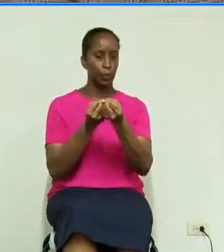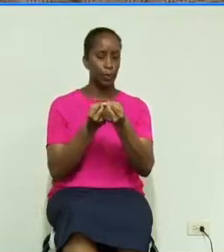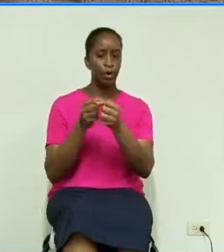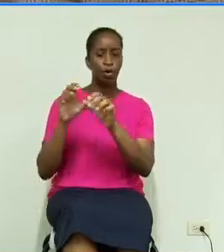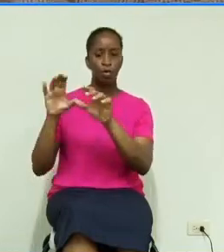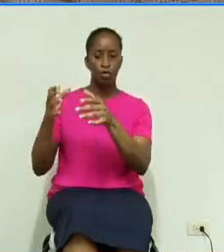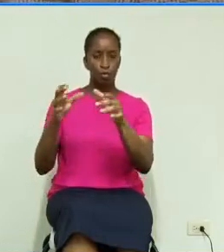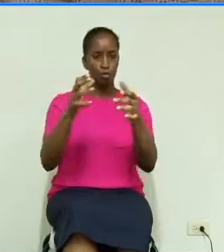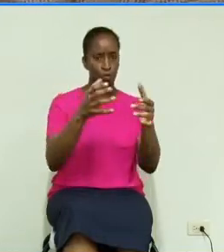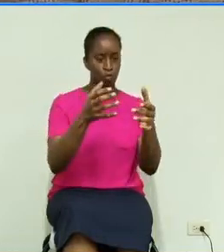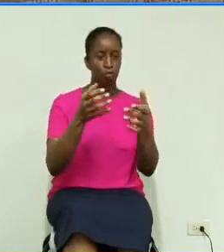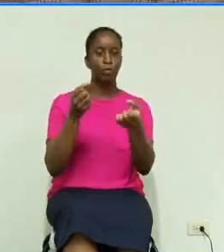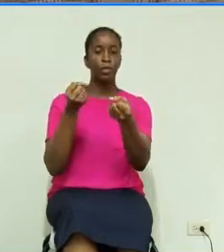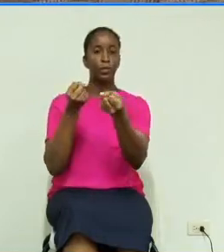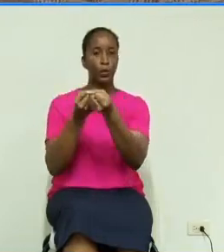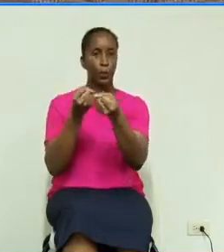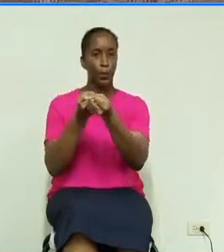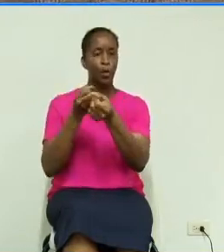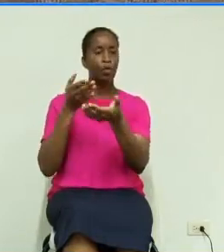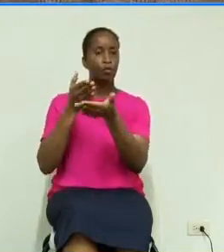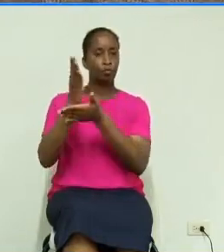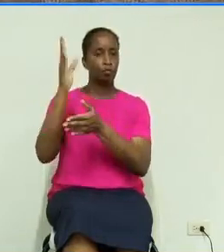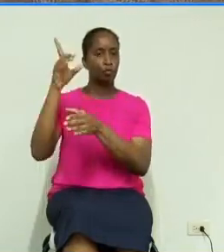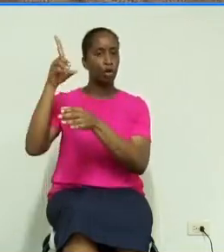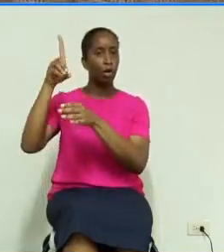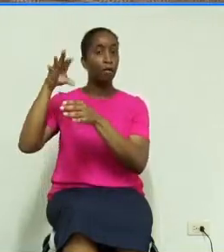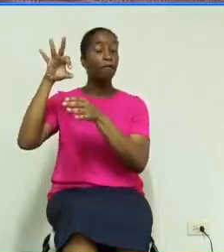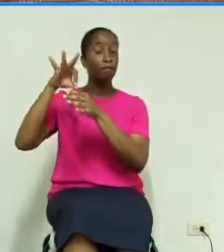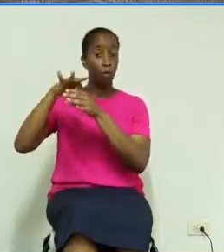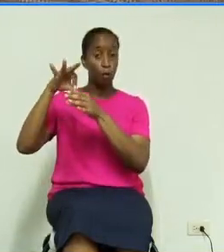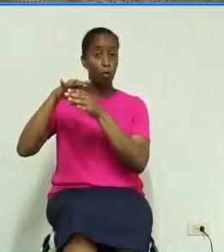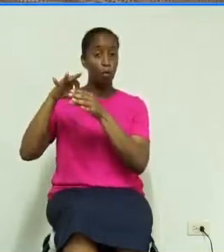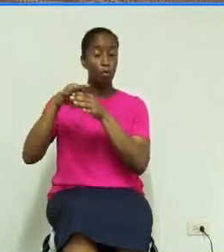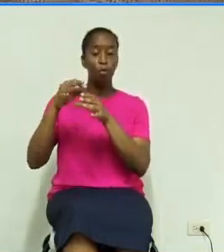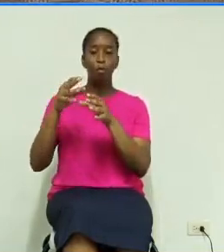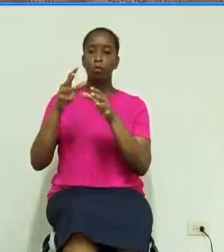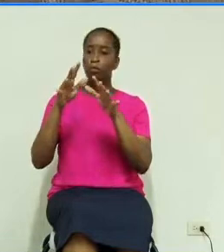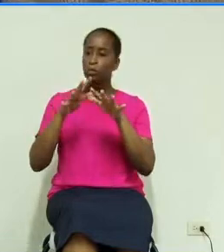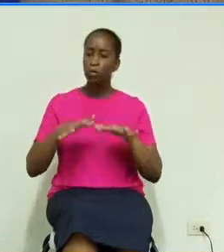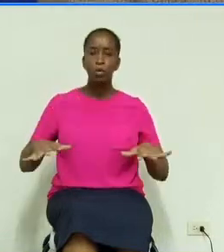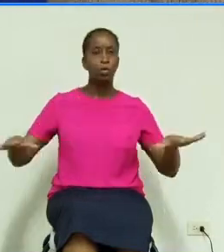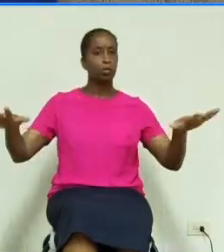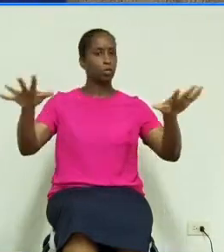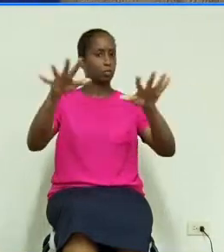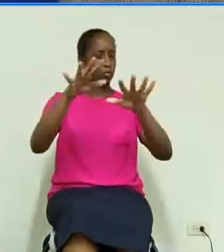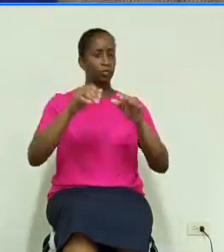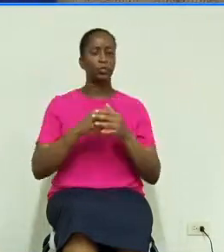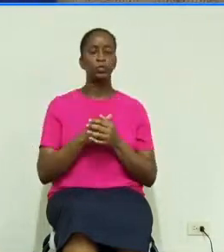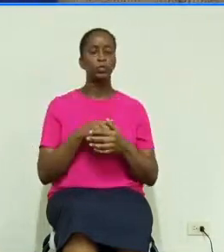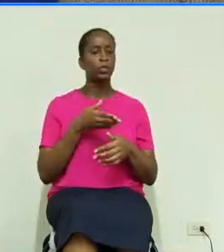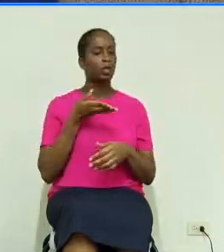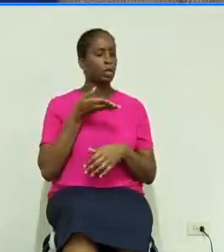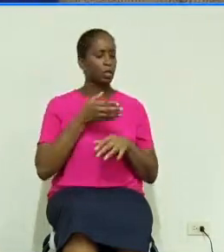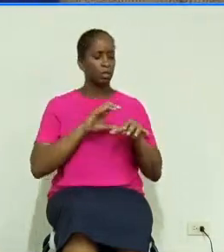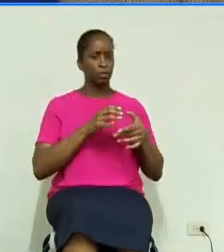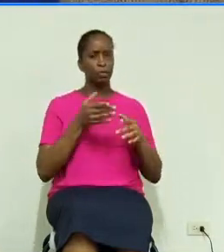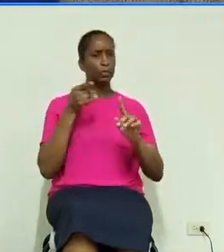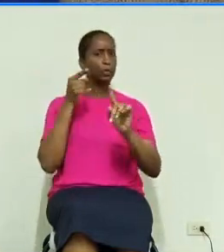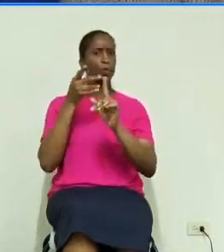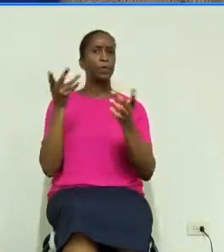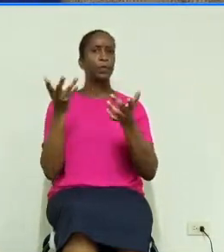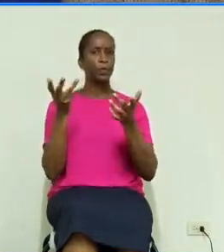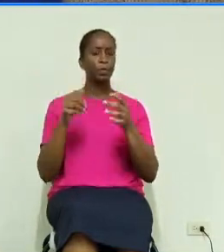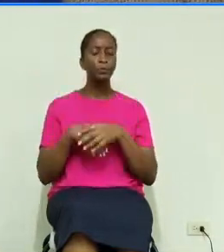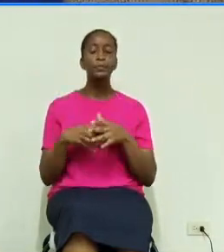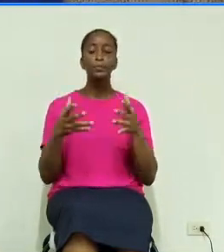processes worldwide. And its mission is to promote and advance democracy the world over.